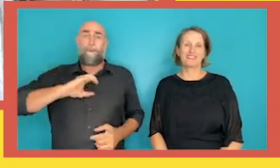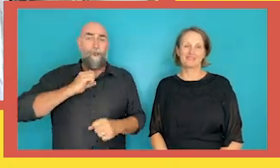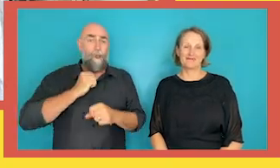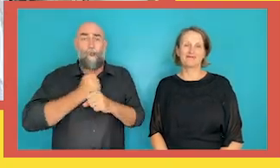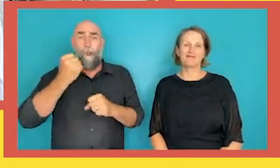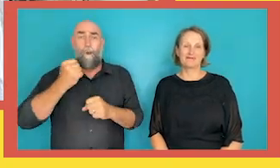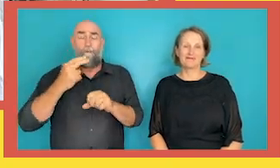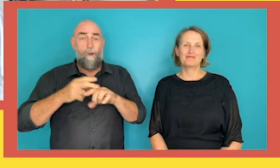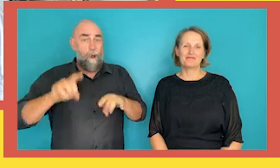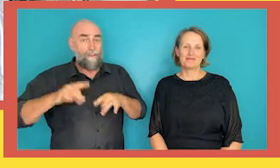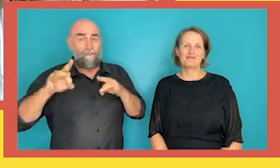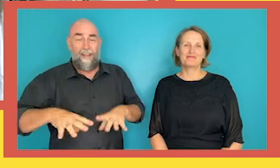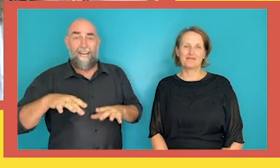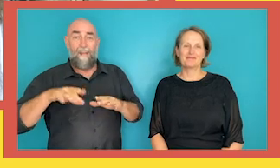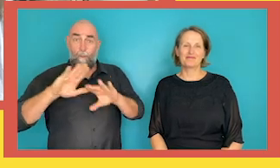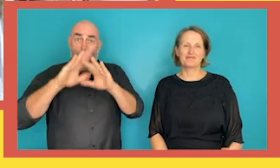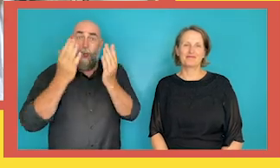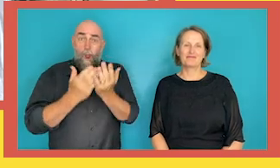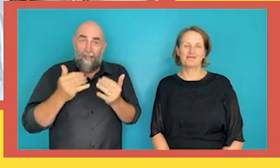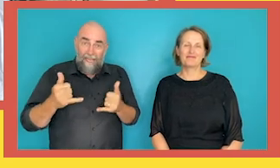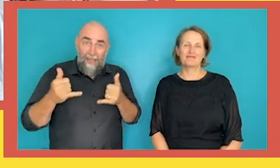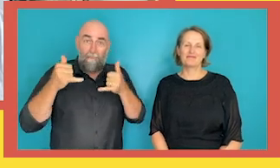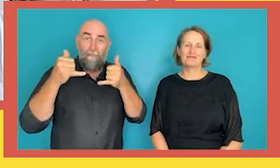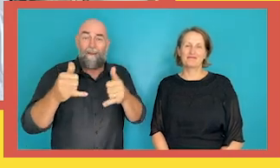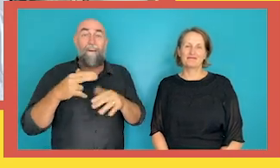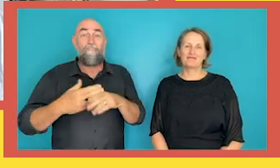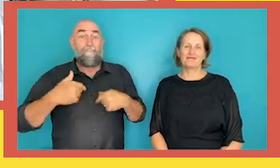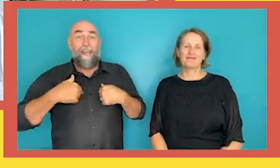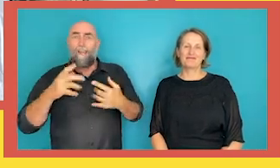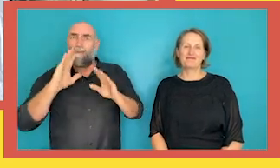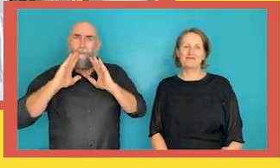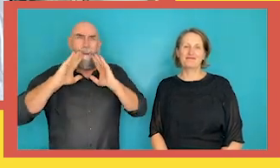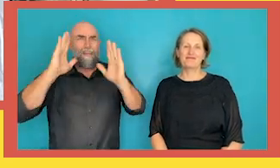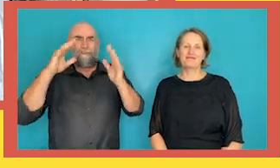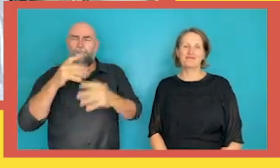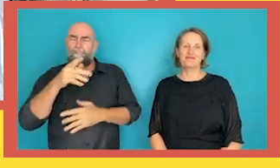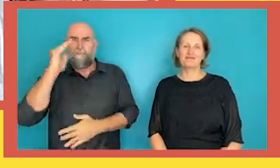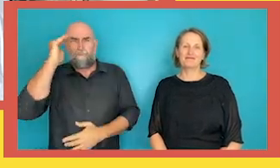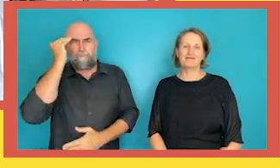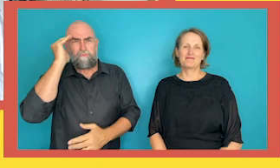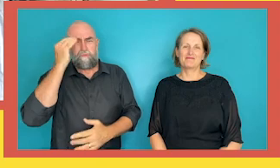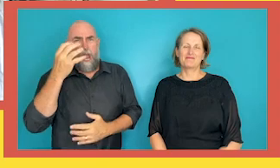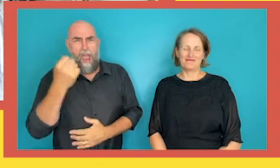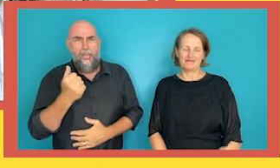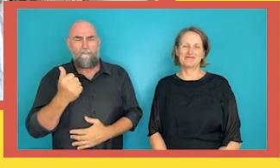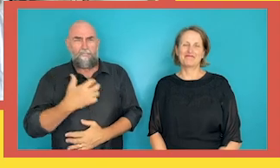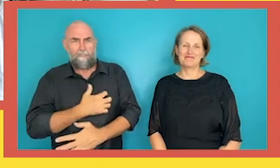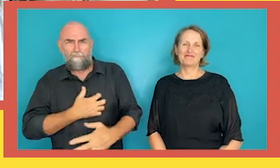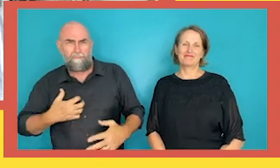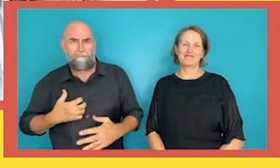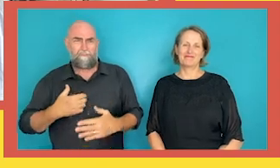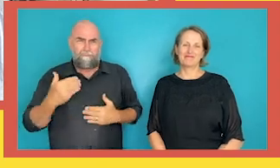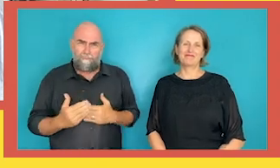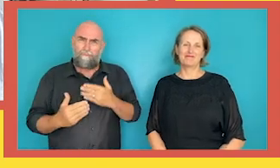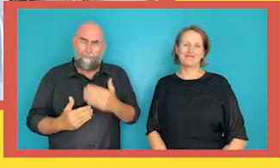at representing Australia at a World Cup level. So that for me is pretty special. It's a story of fight and persistence,